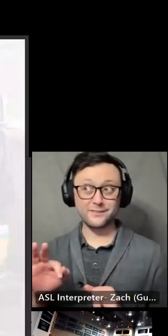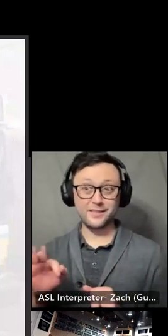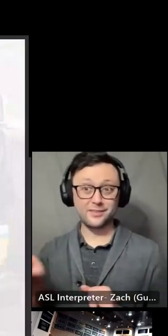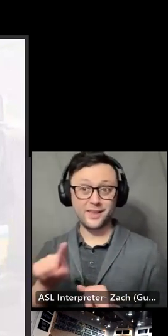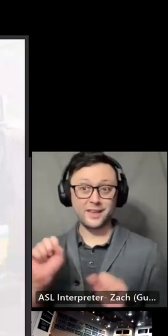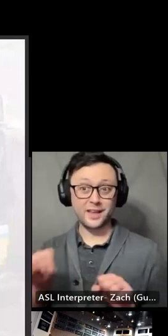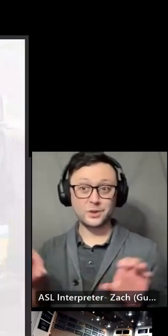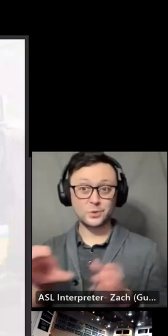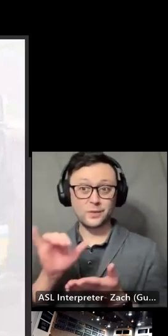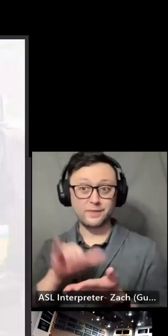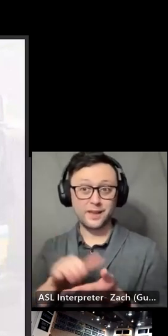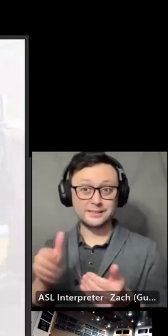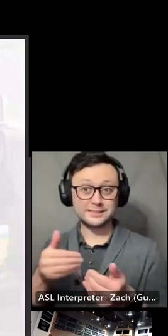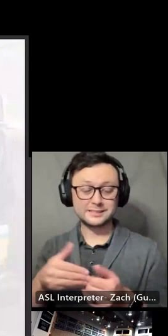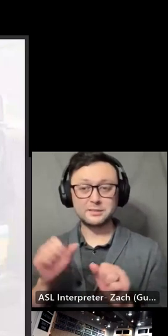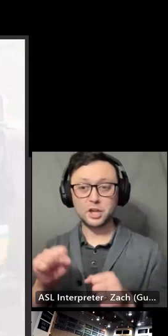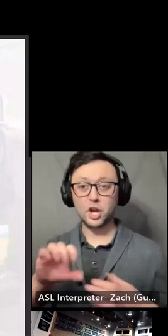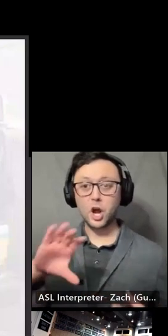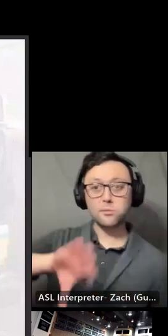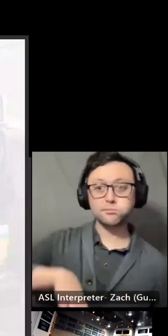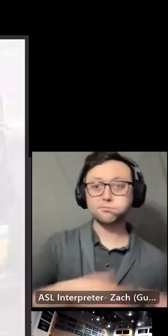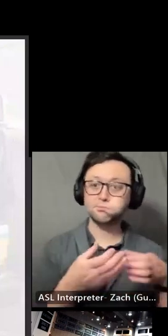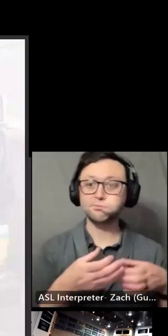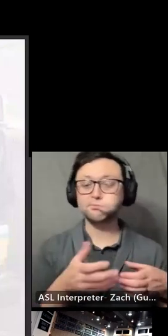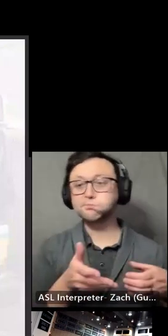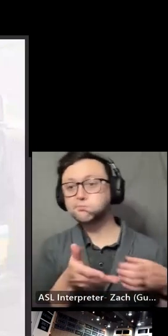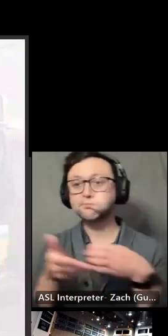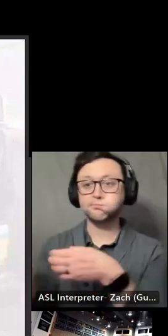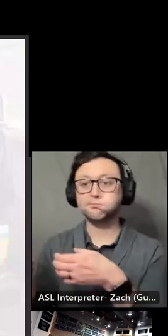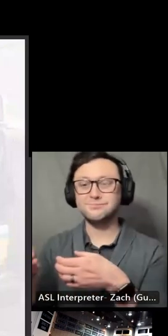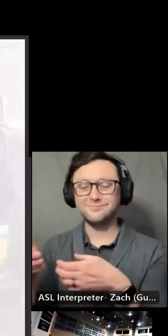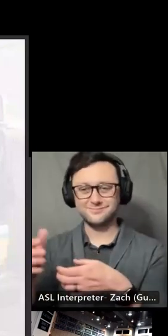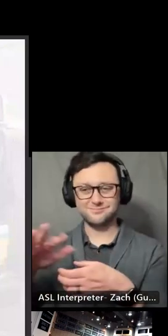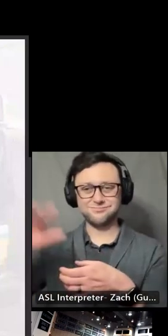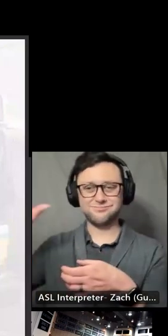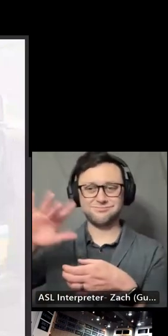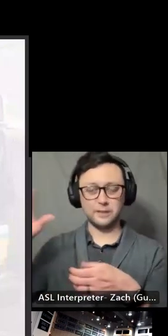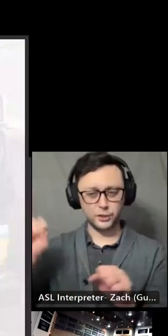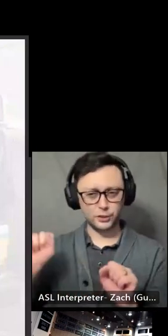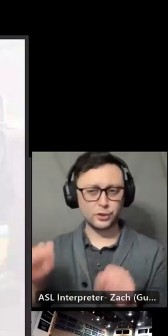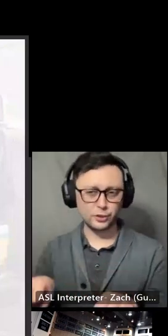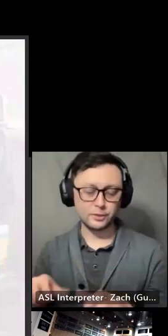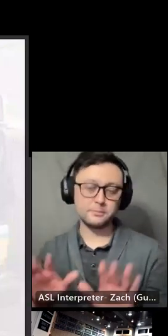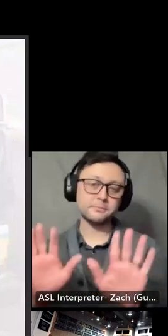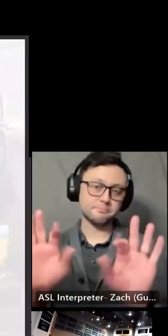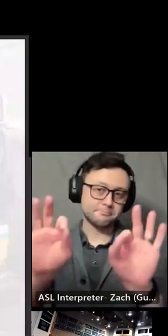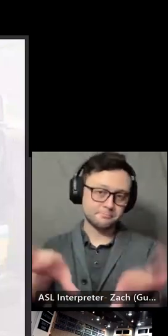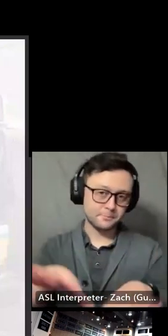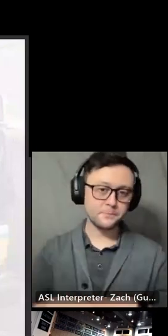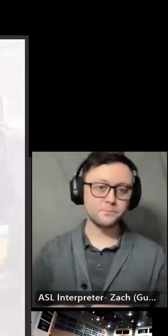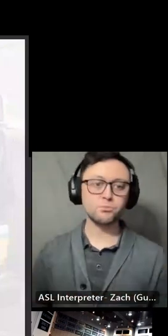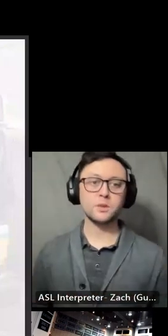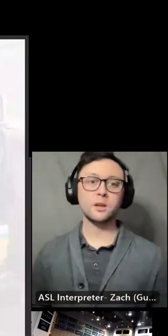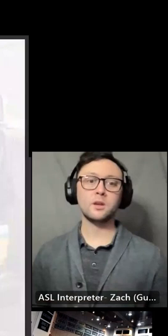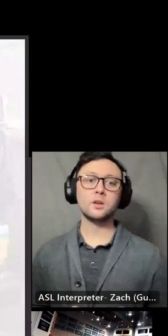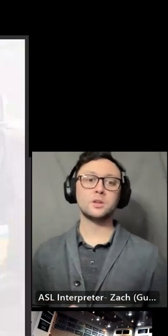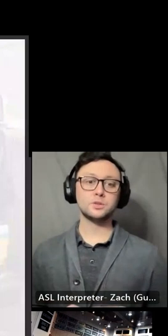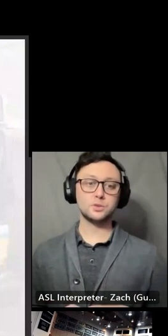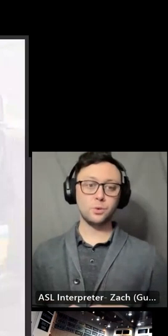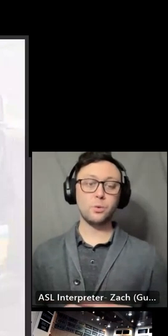and go to the next, go to the site. So the